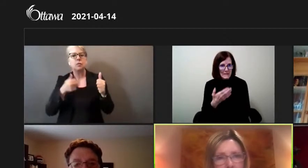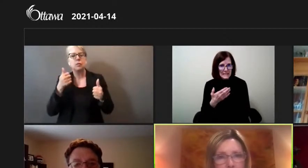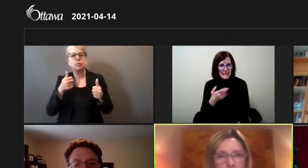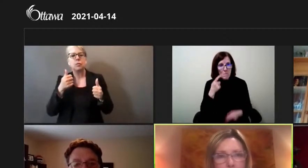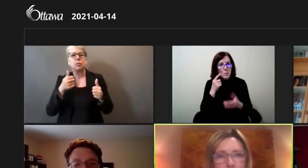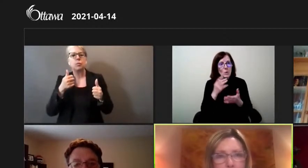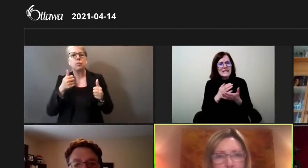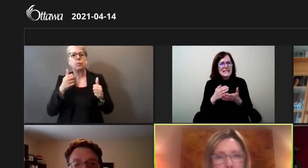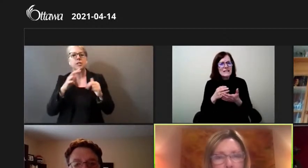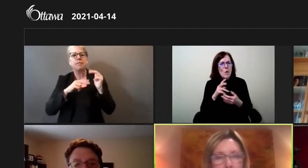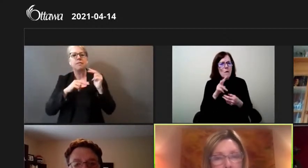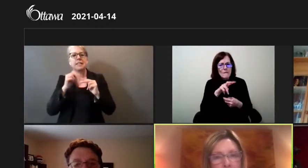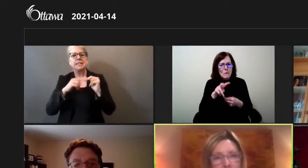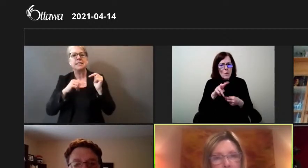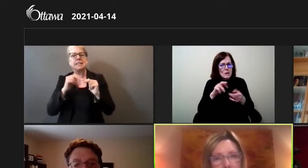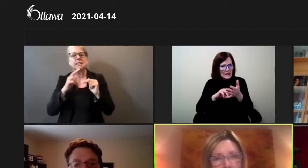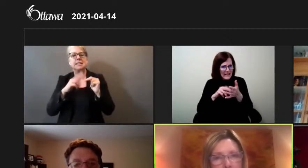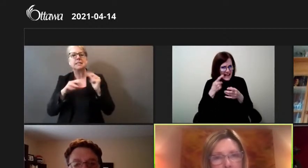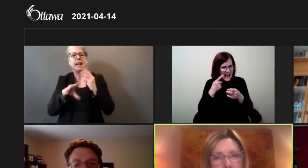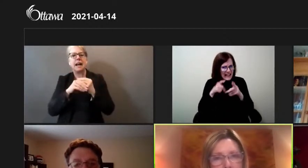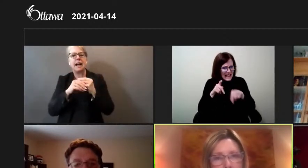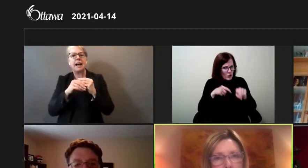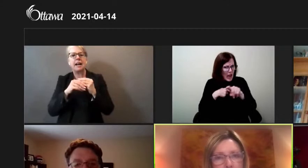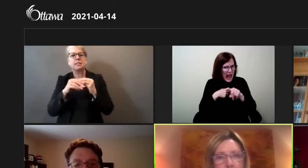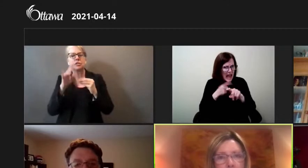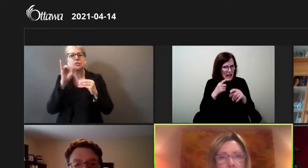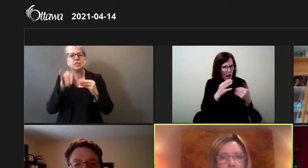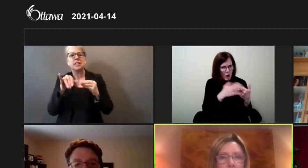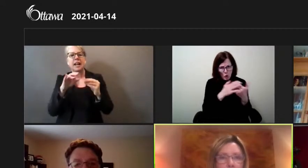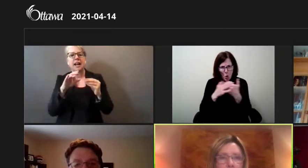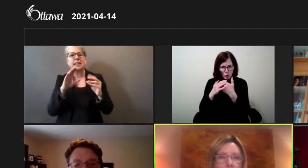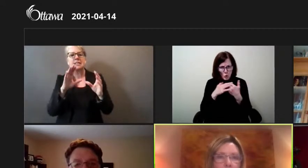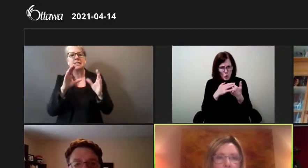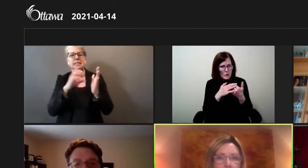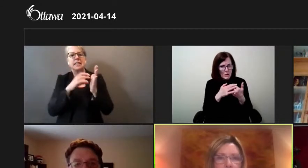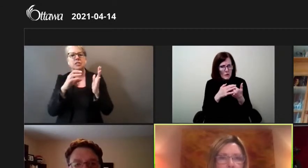facilities are going to be added into that Section 22.